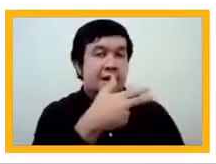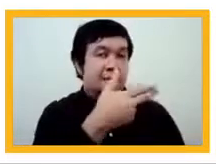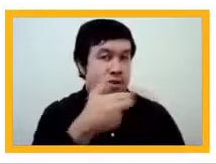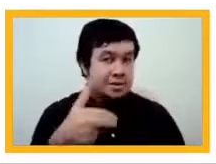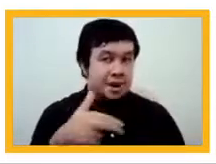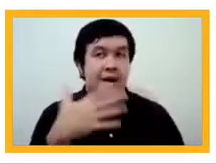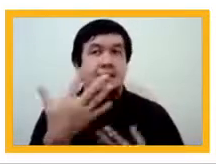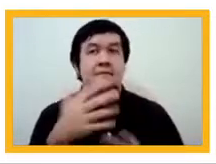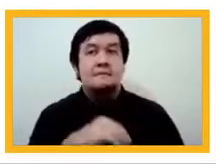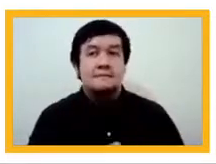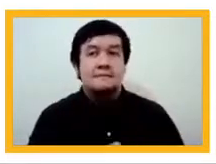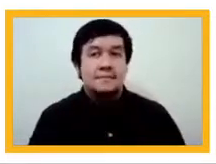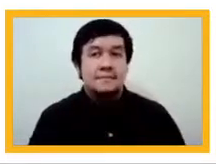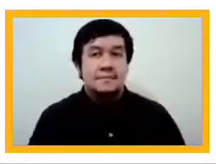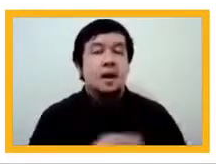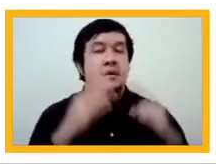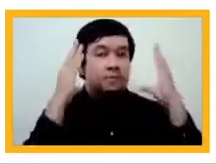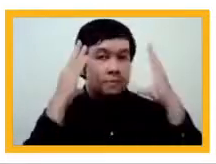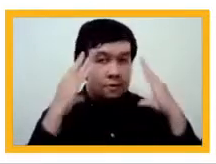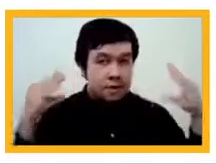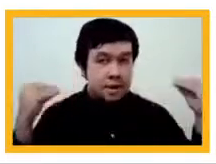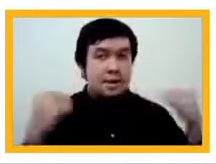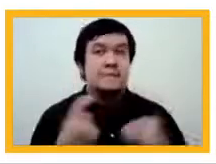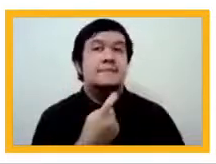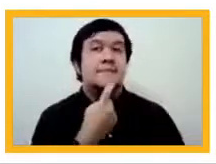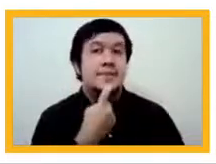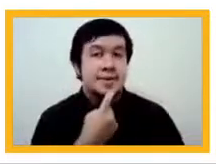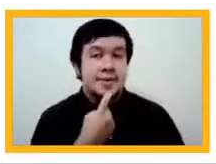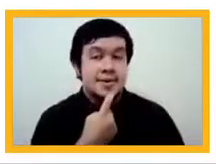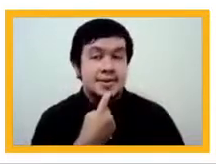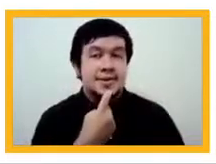the form of grants or training vouchers.